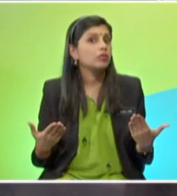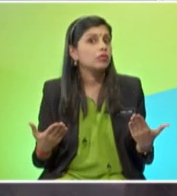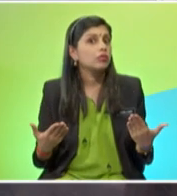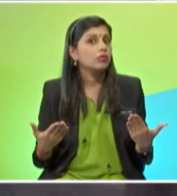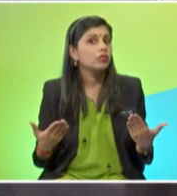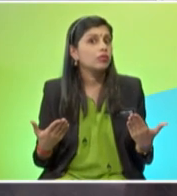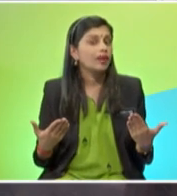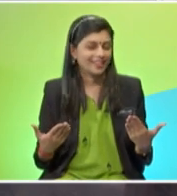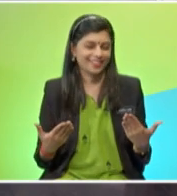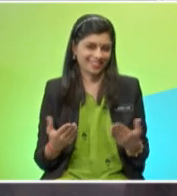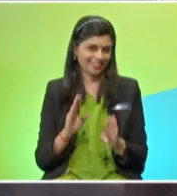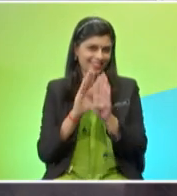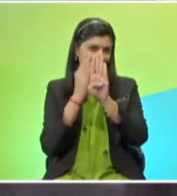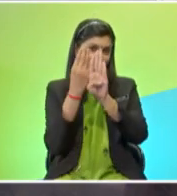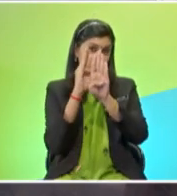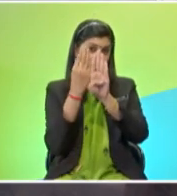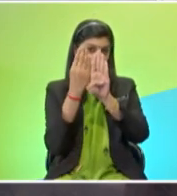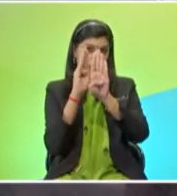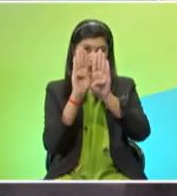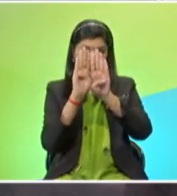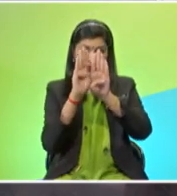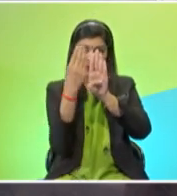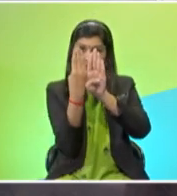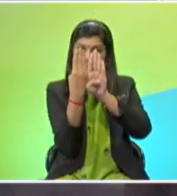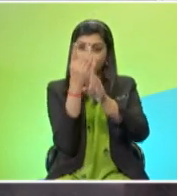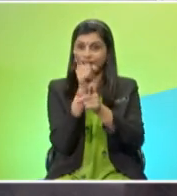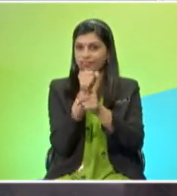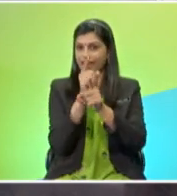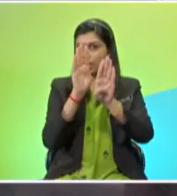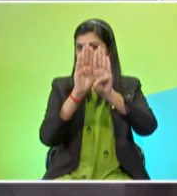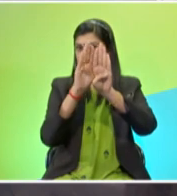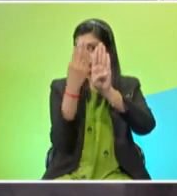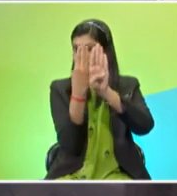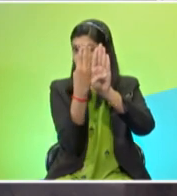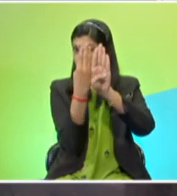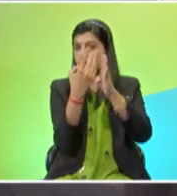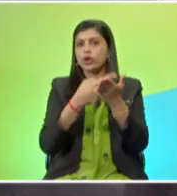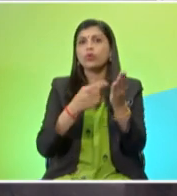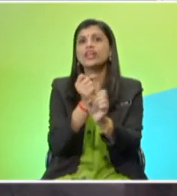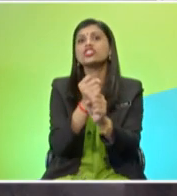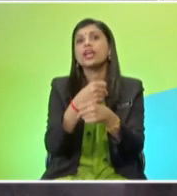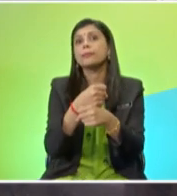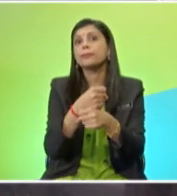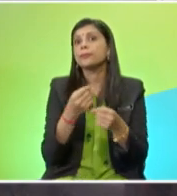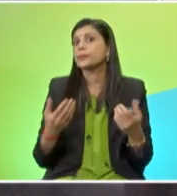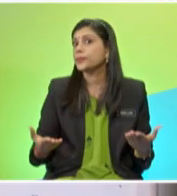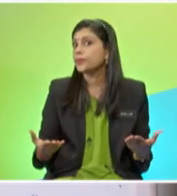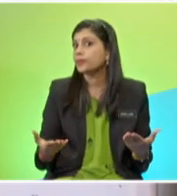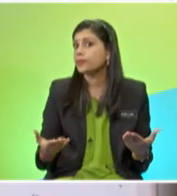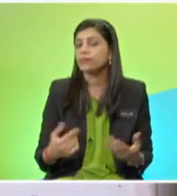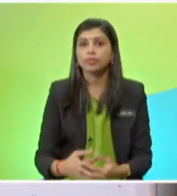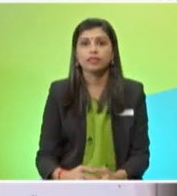door? Yes, correct. It's a door. Okay. What shape is this, Hanif? It looks like